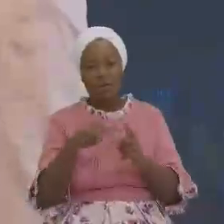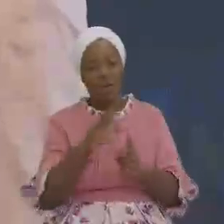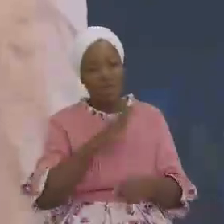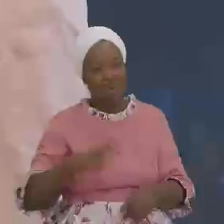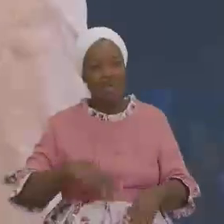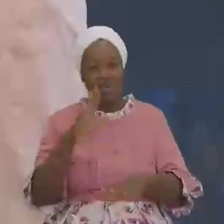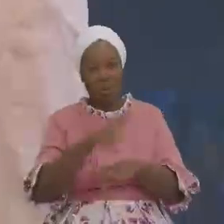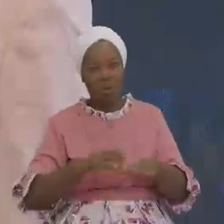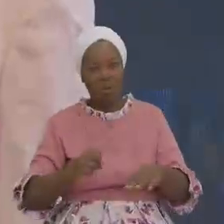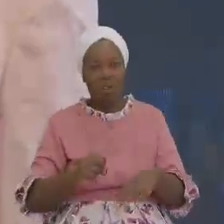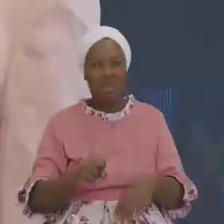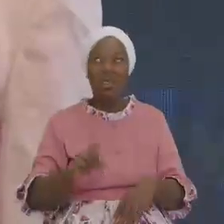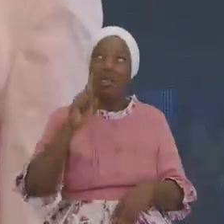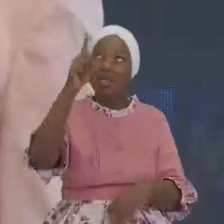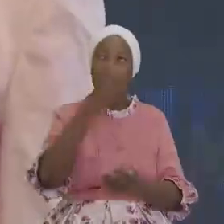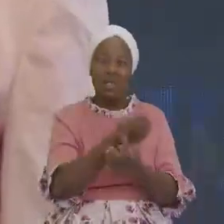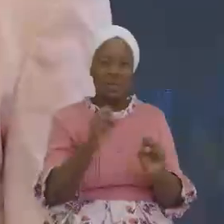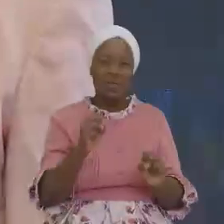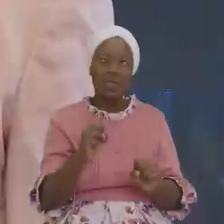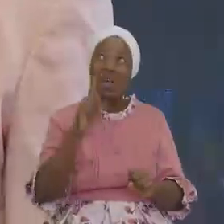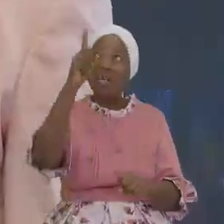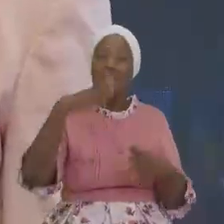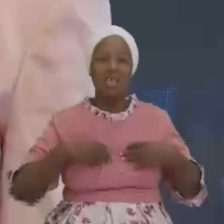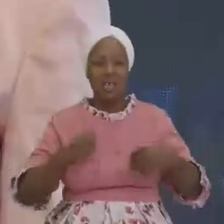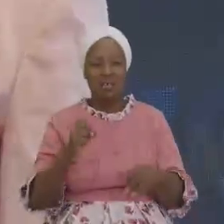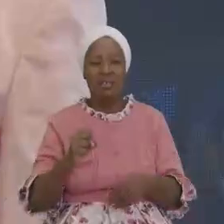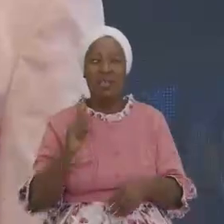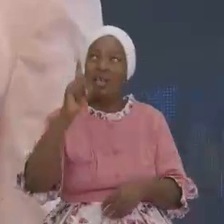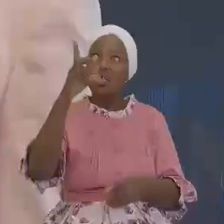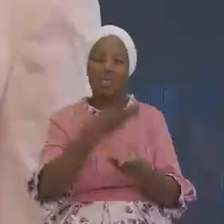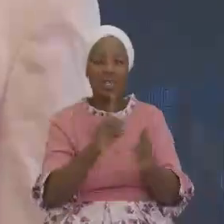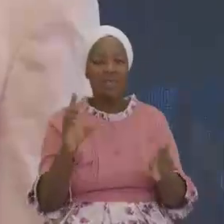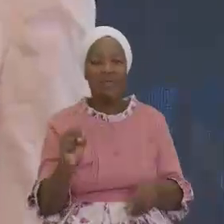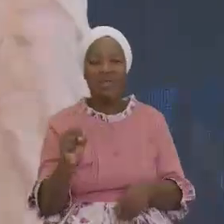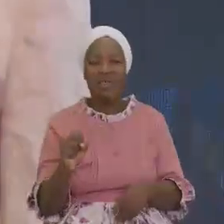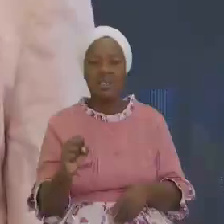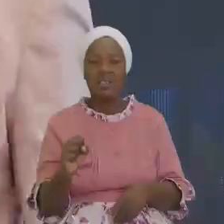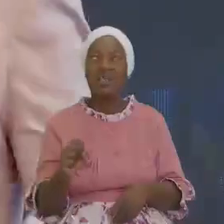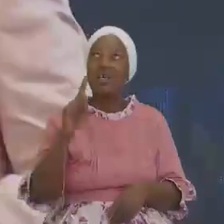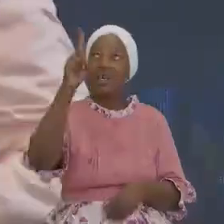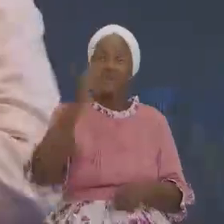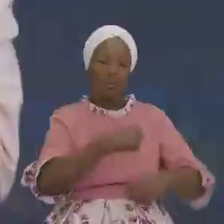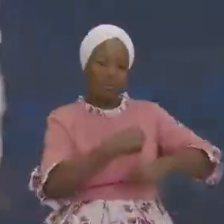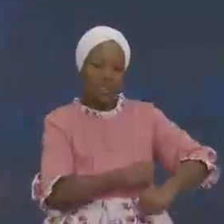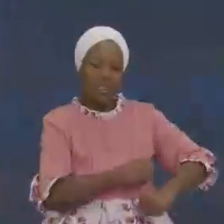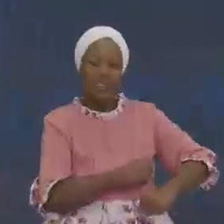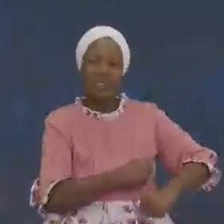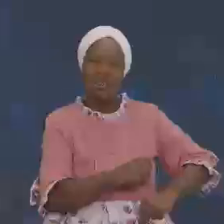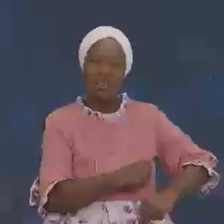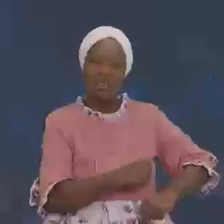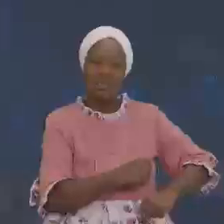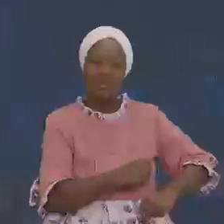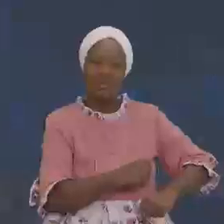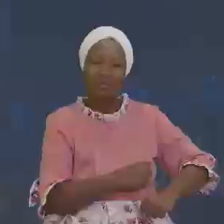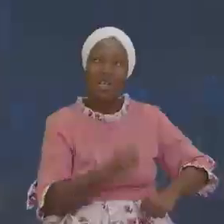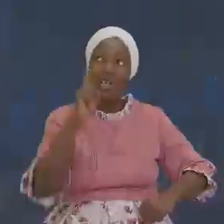saves, he heals, he delivers, he protects, he gives